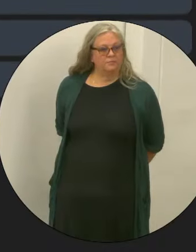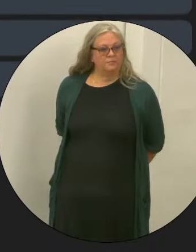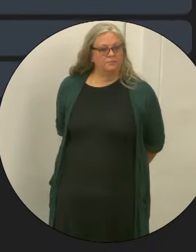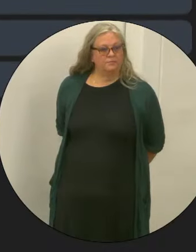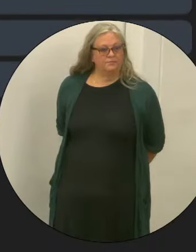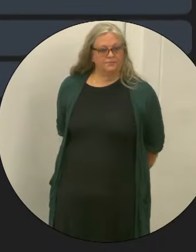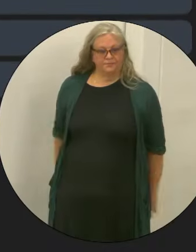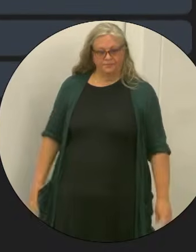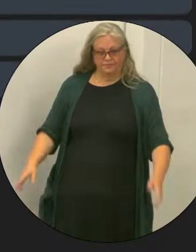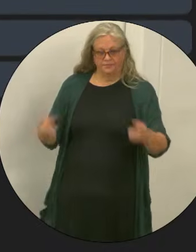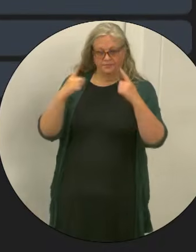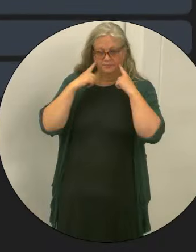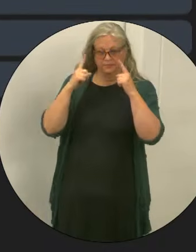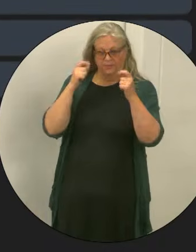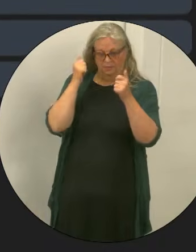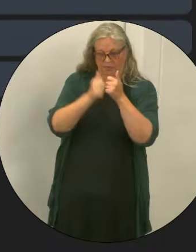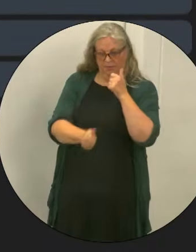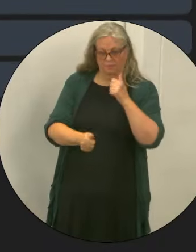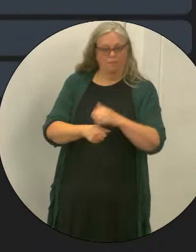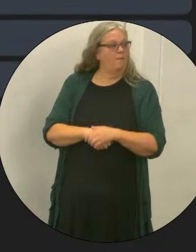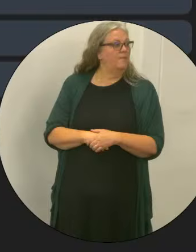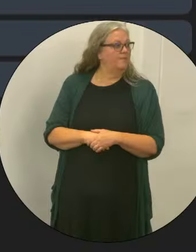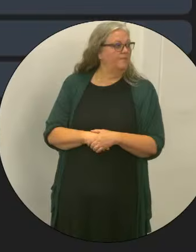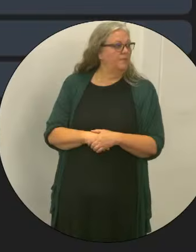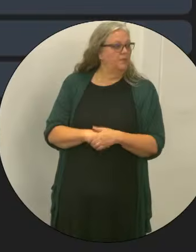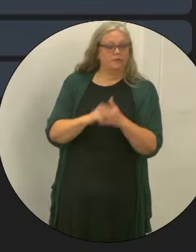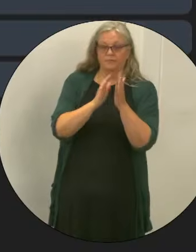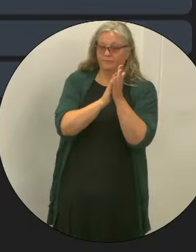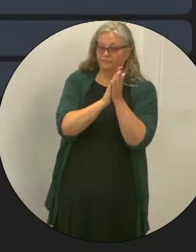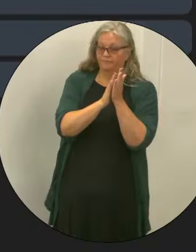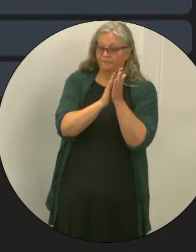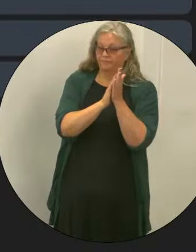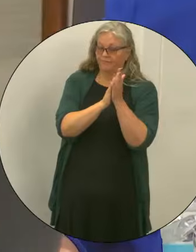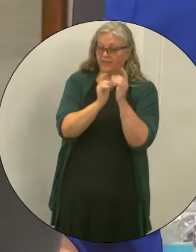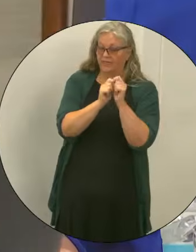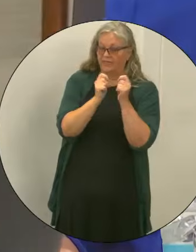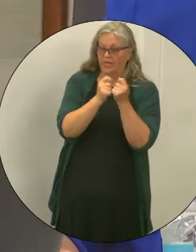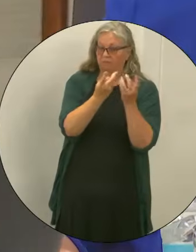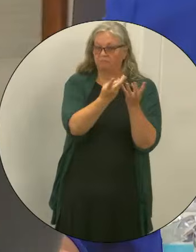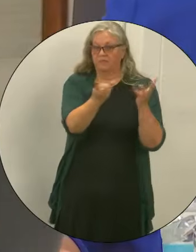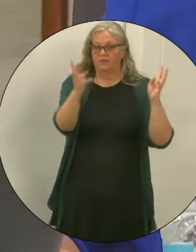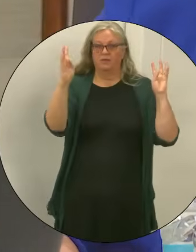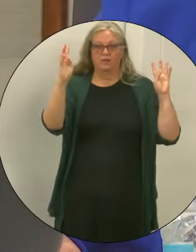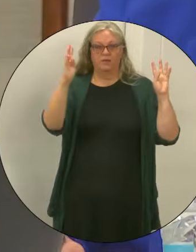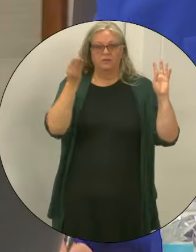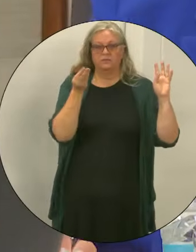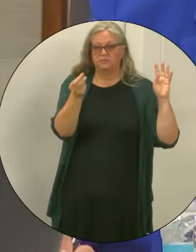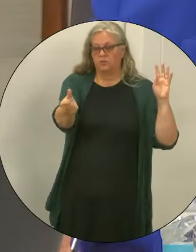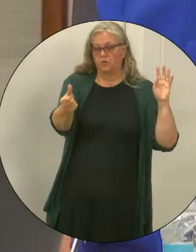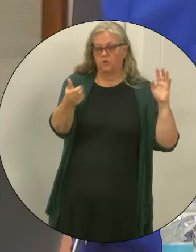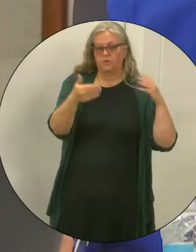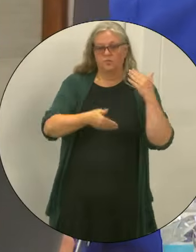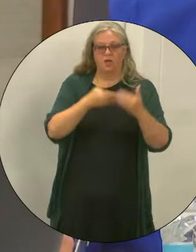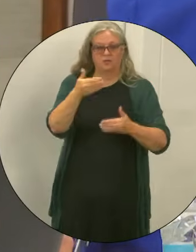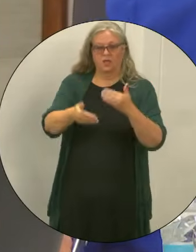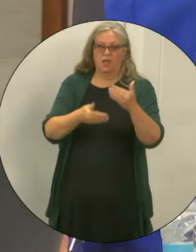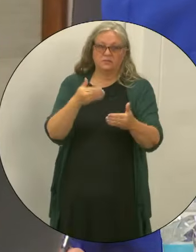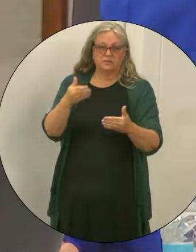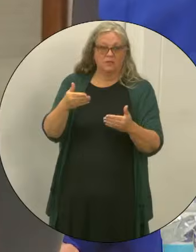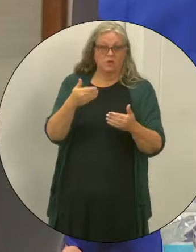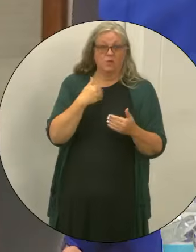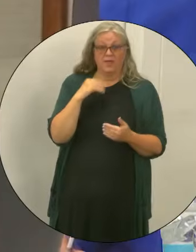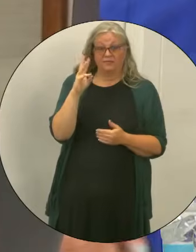Motion passes. I want to applaud this team. I think that was a super smooth process, and we have